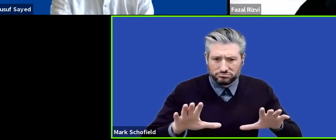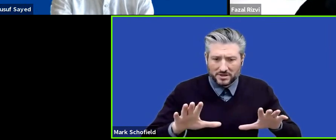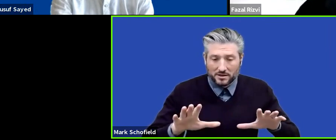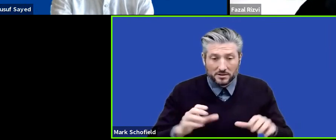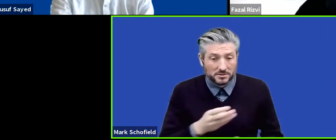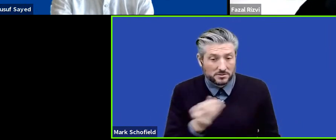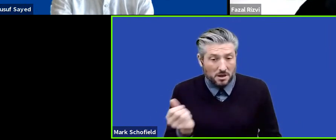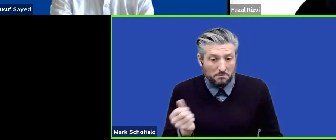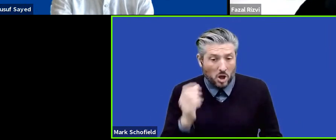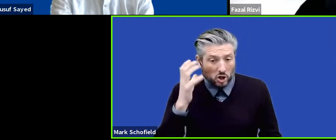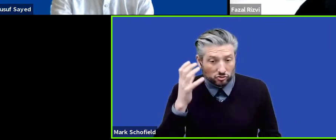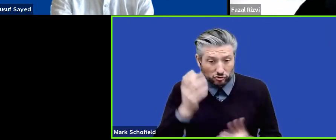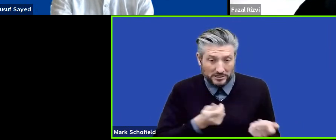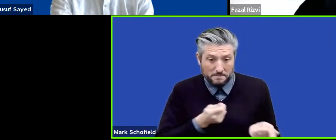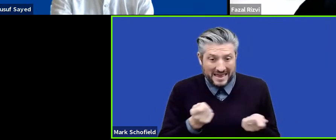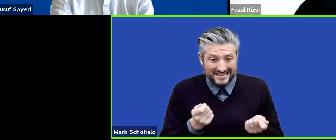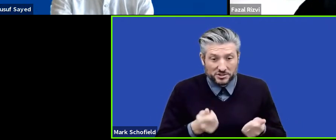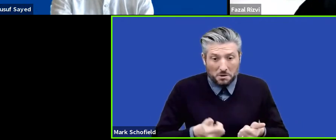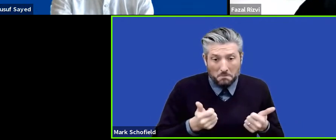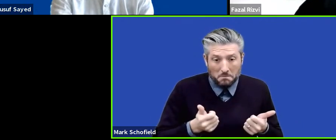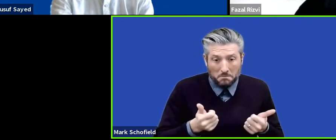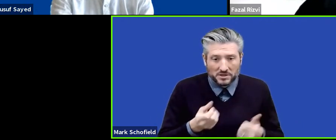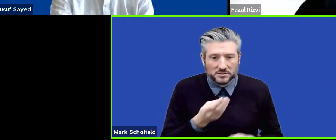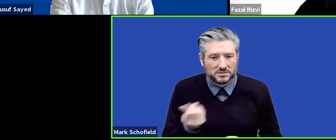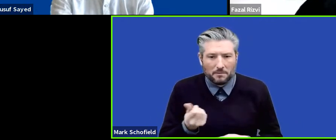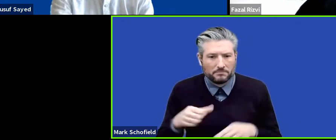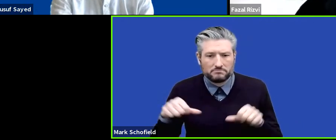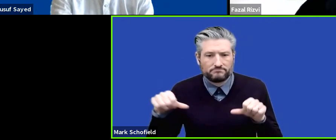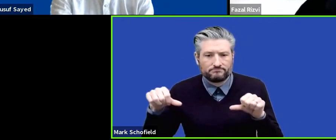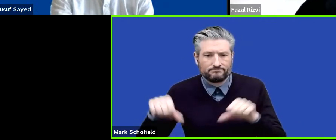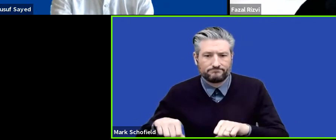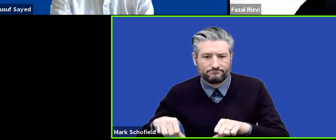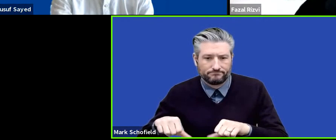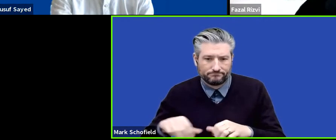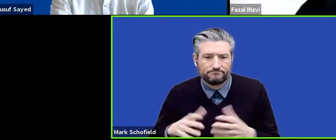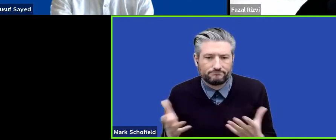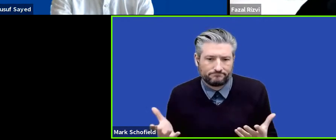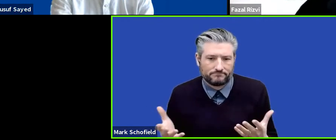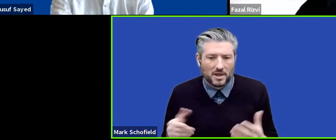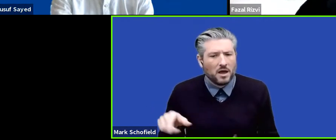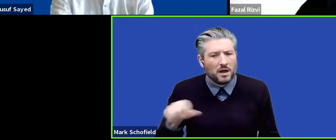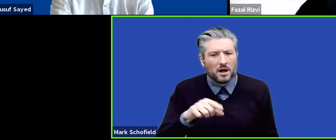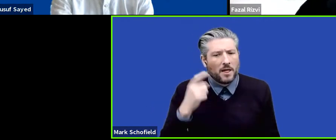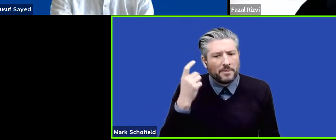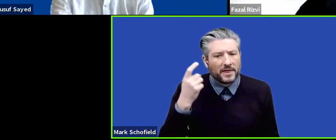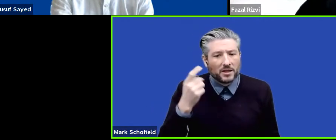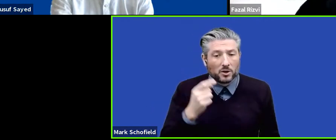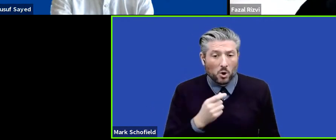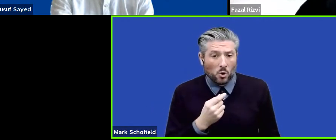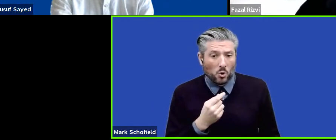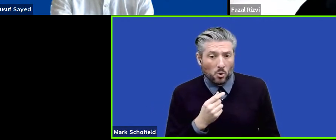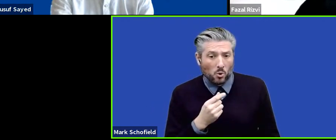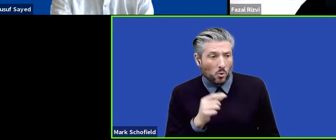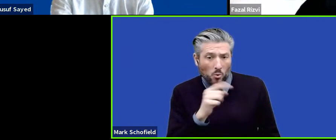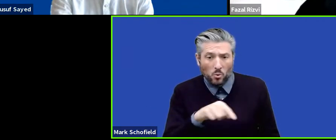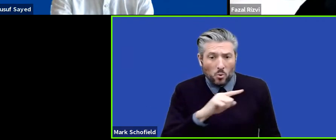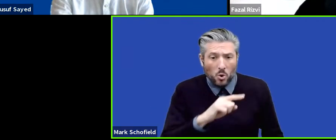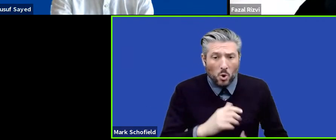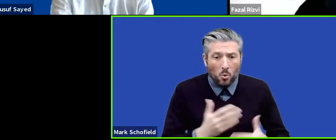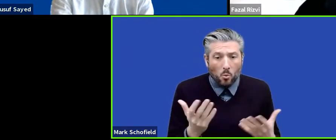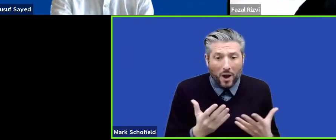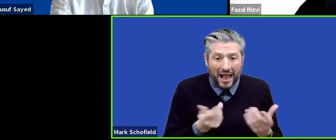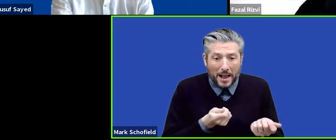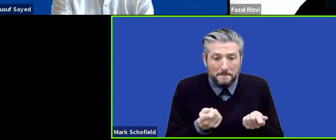some countries have not. And I think if you reflect on it, the countries that have managed it really well,